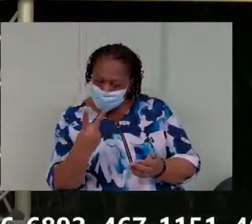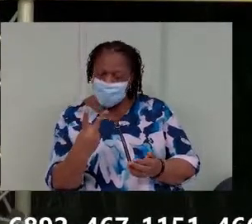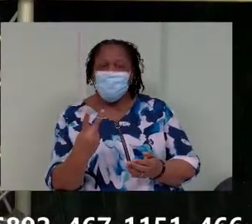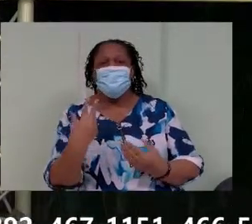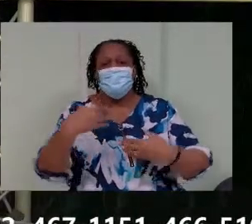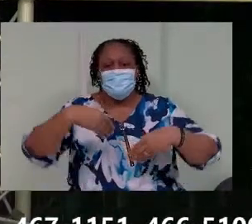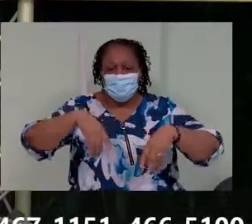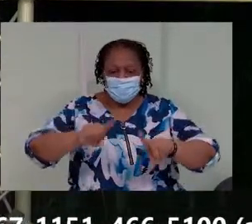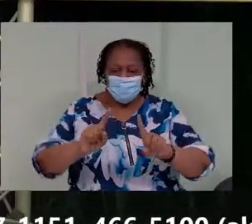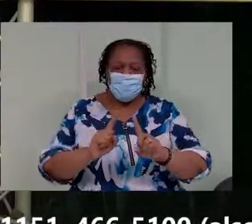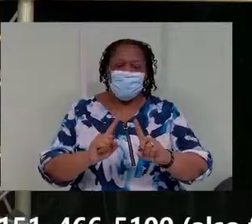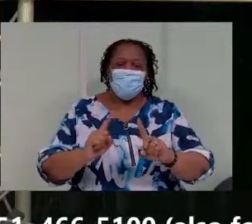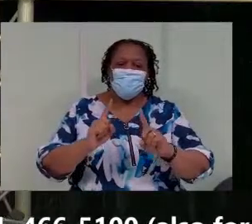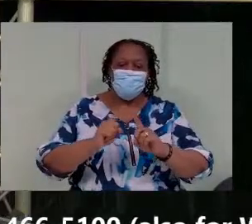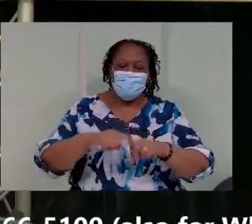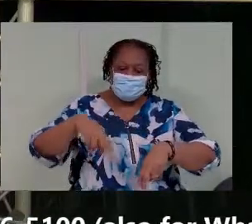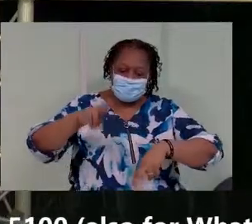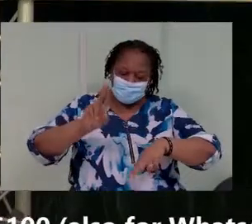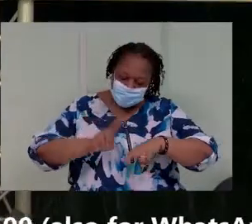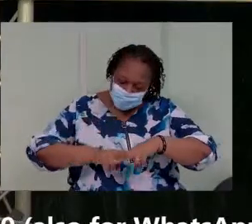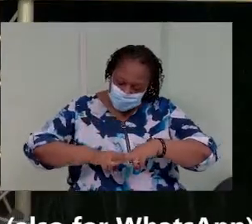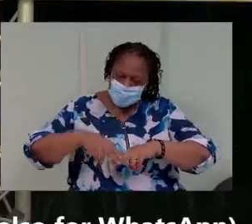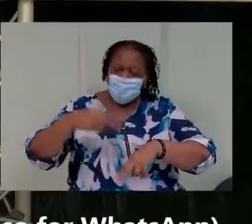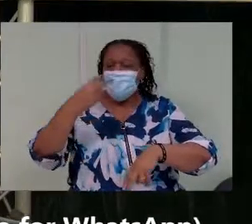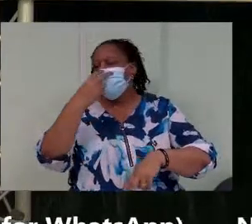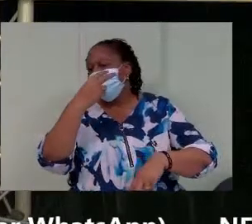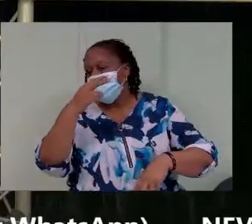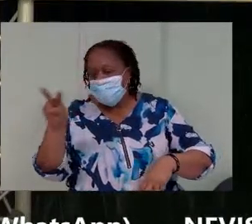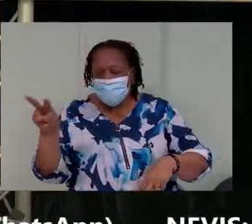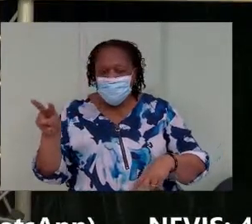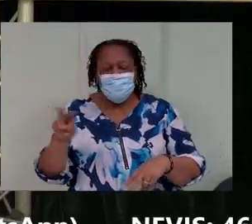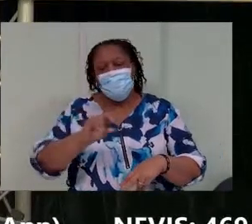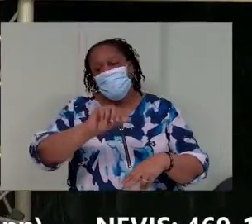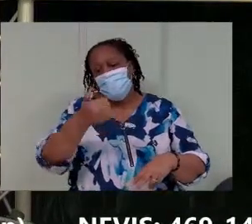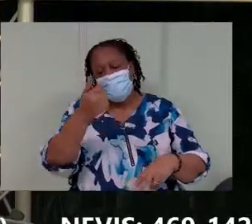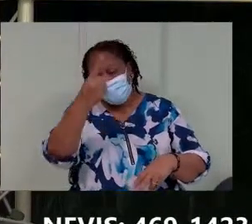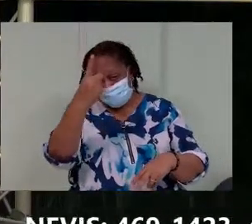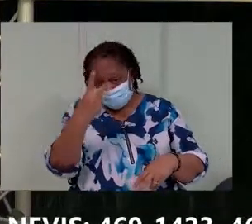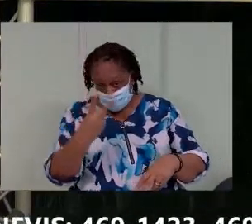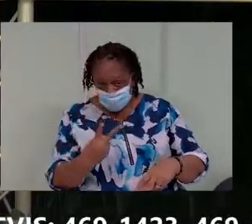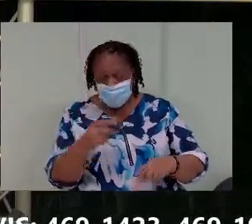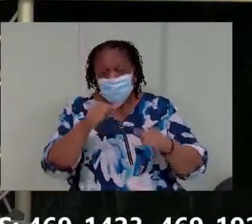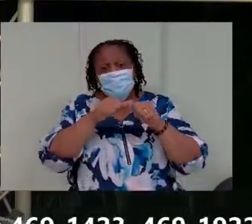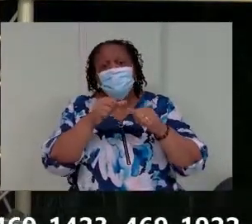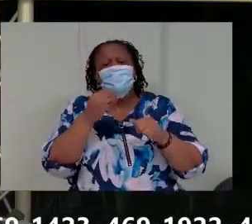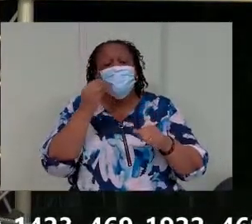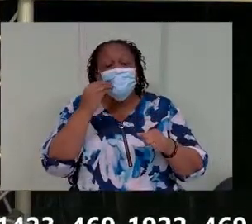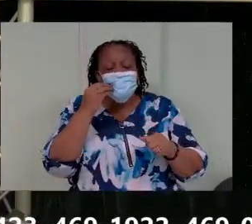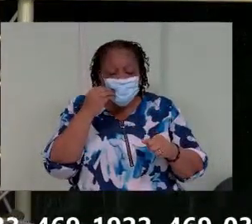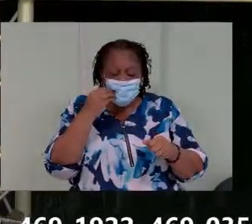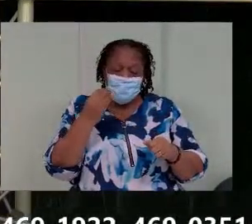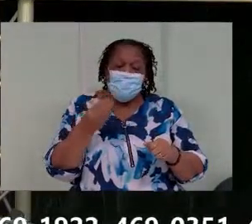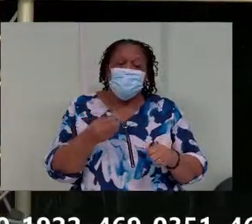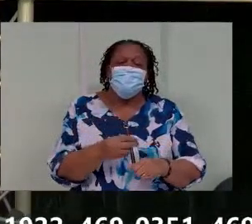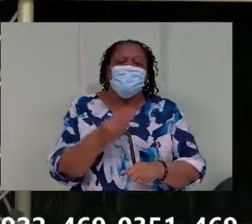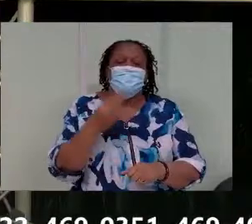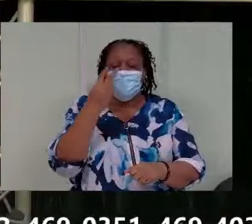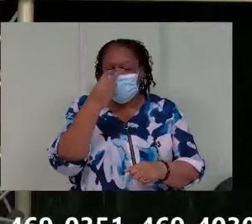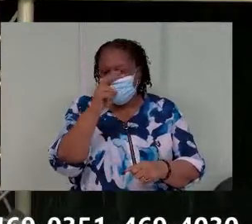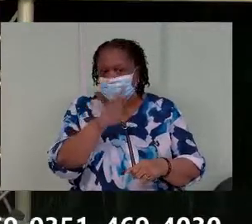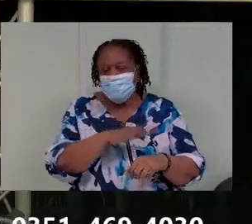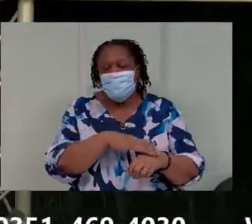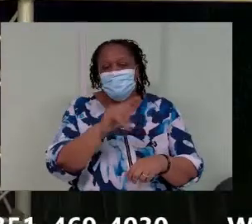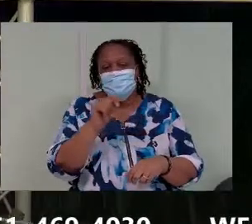Notwithstanding the lifting of the curfew, public entertainment and other social activities still require permission from